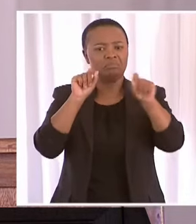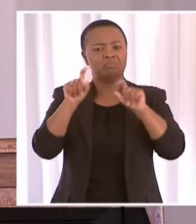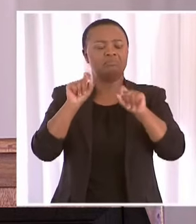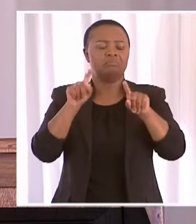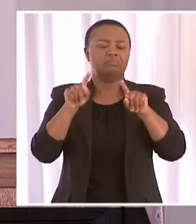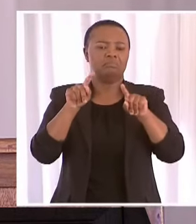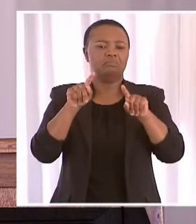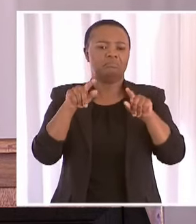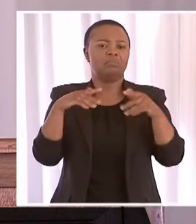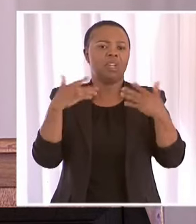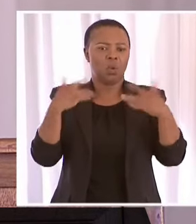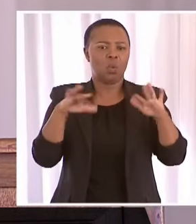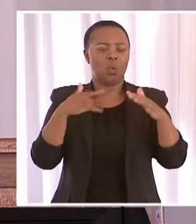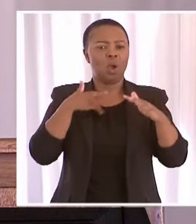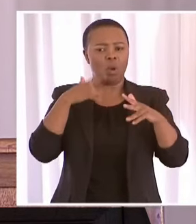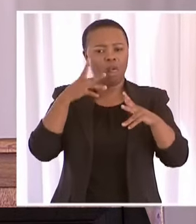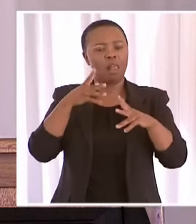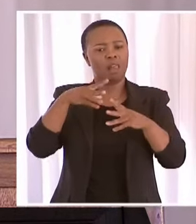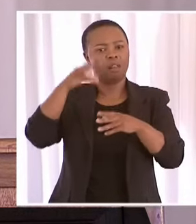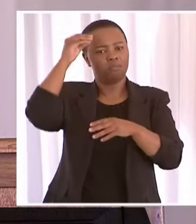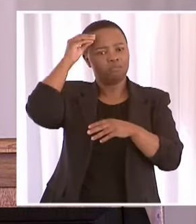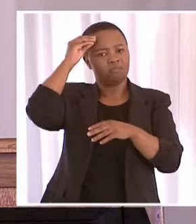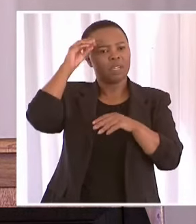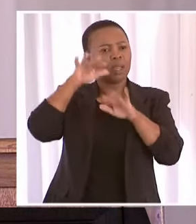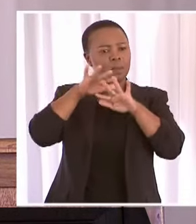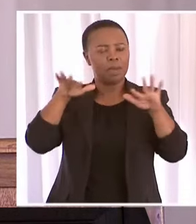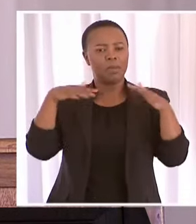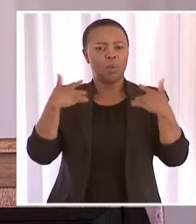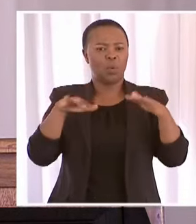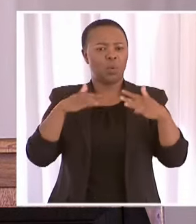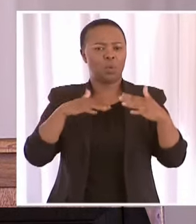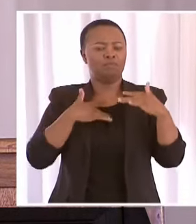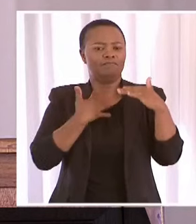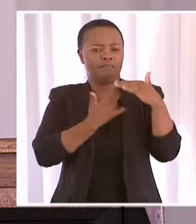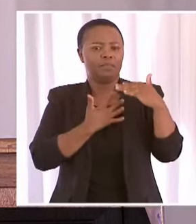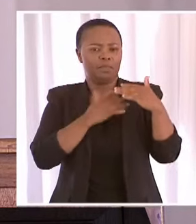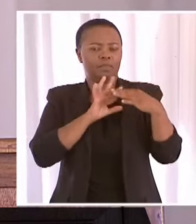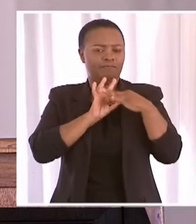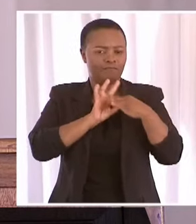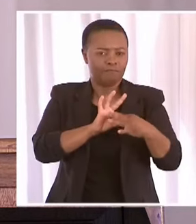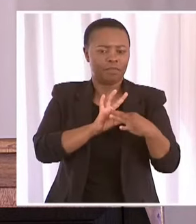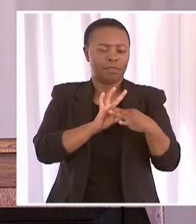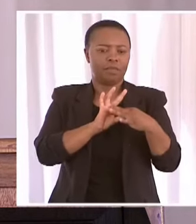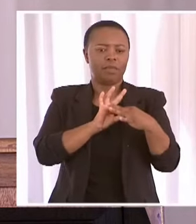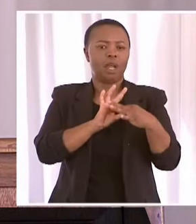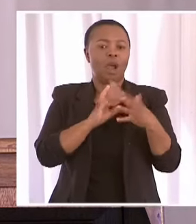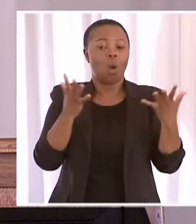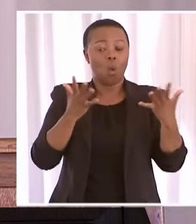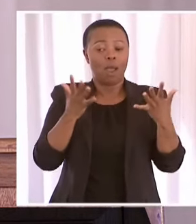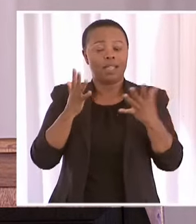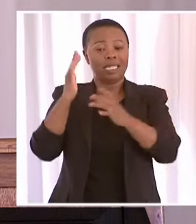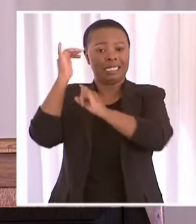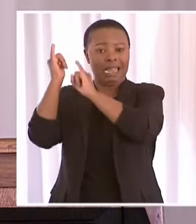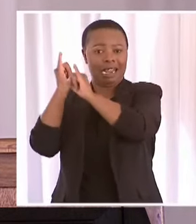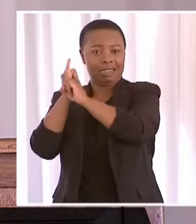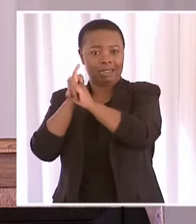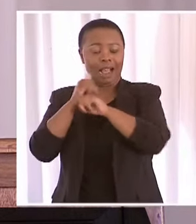made a lasting impression on many people, both here at home and